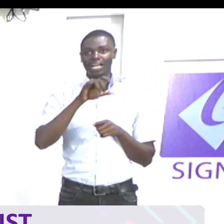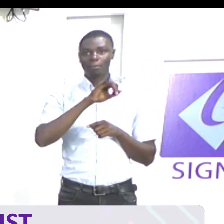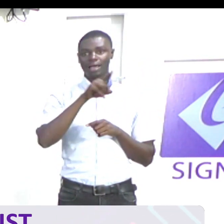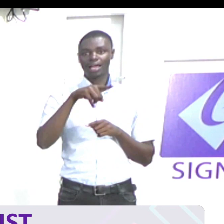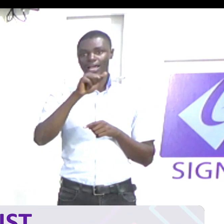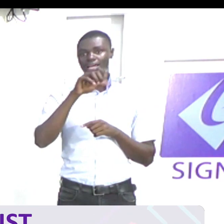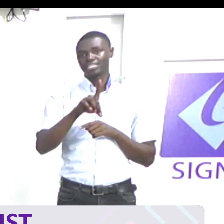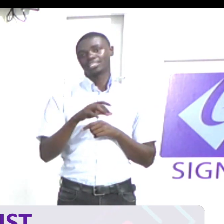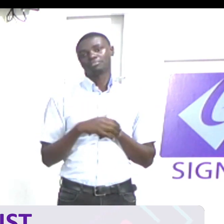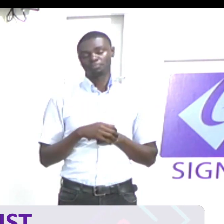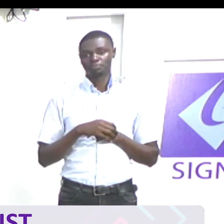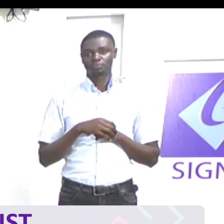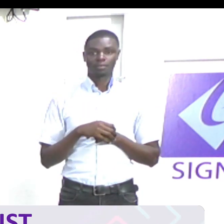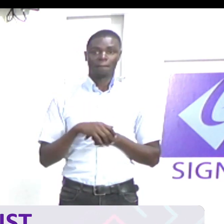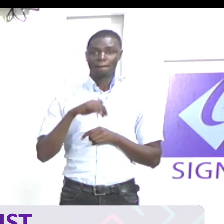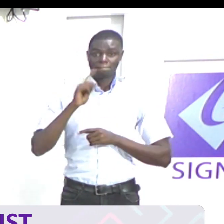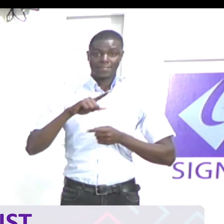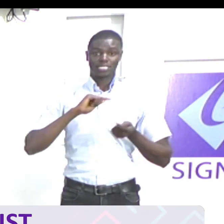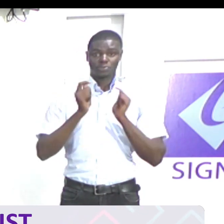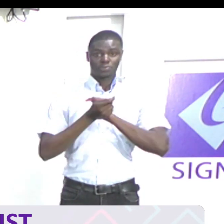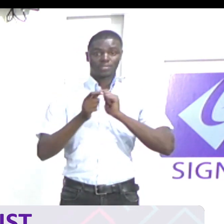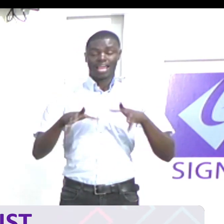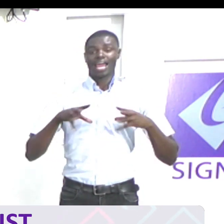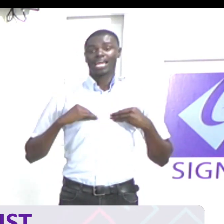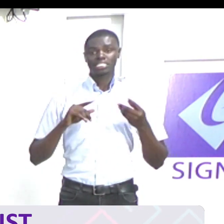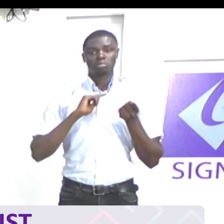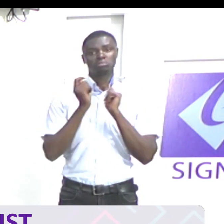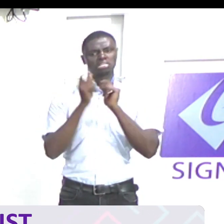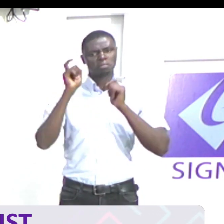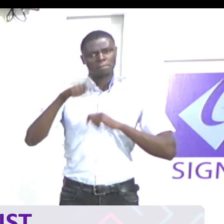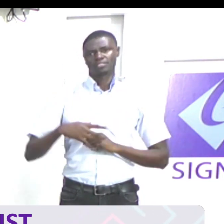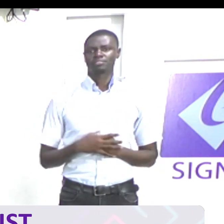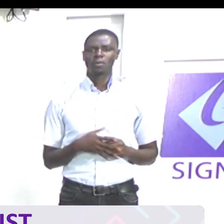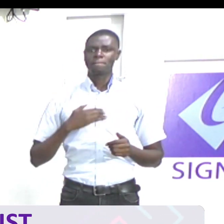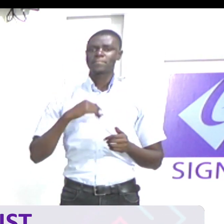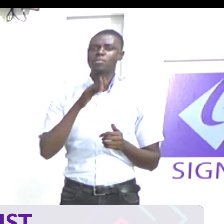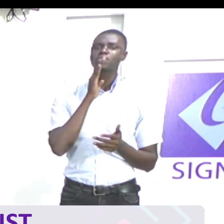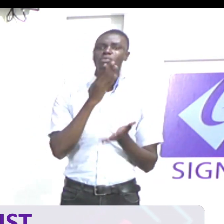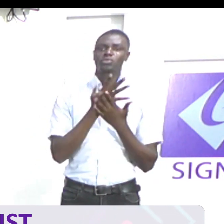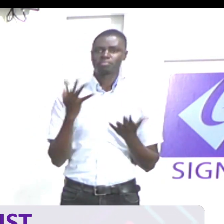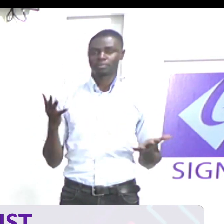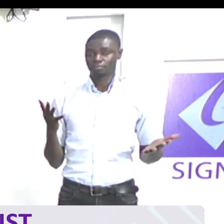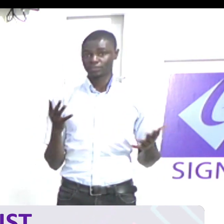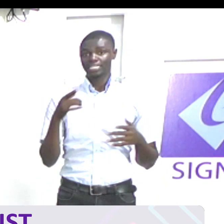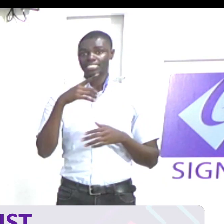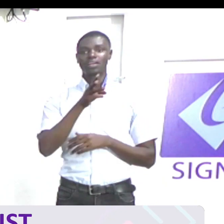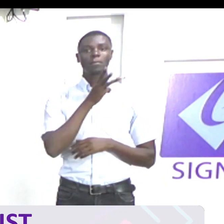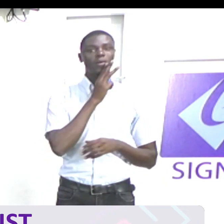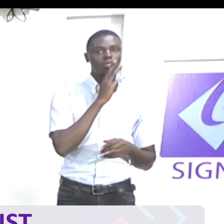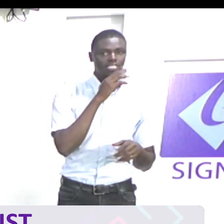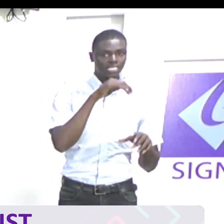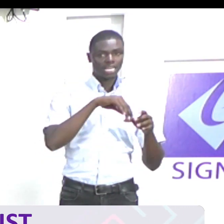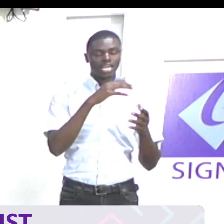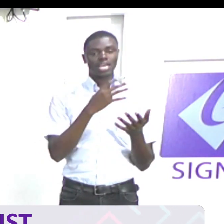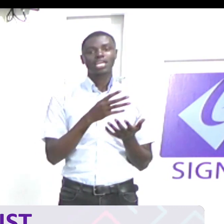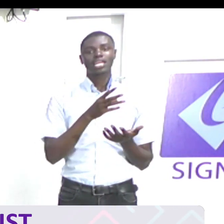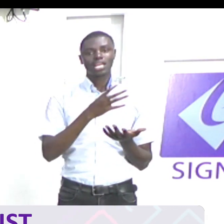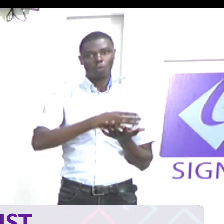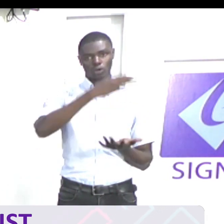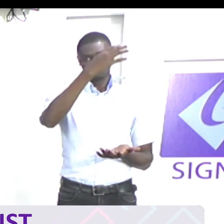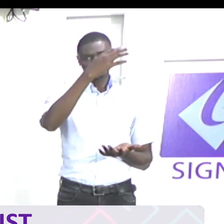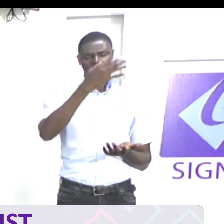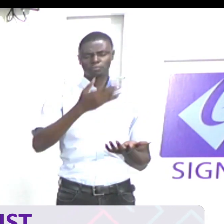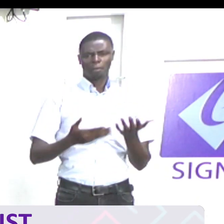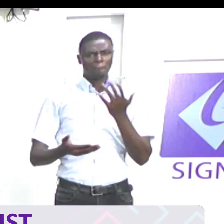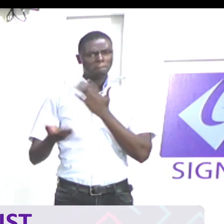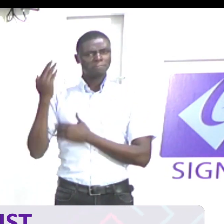Rada ndio hiyo sasa. Catch up Mwenye nafaa. Let me just borrow something from what you said. When kaa maji pale kwa chupa. Then hatari Bruce Lee alisema